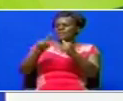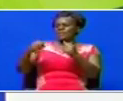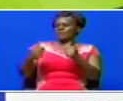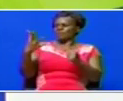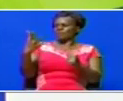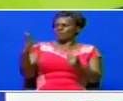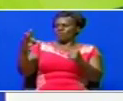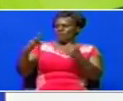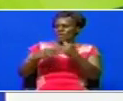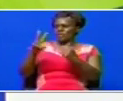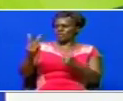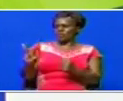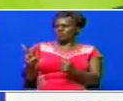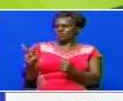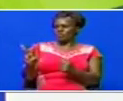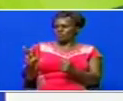16,482,